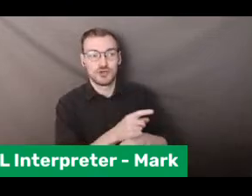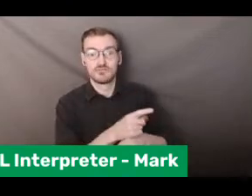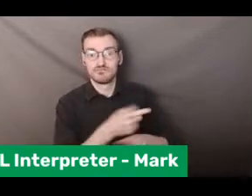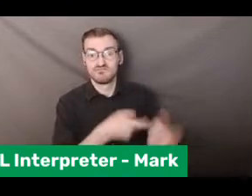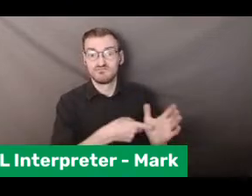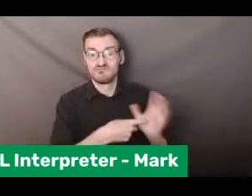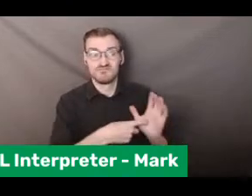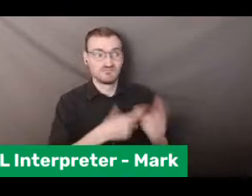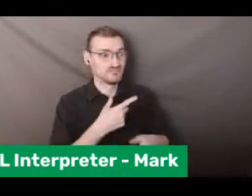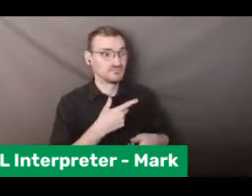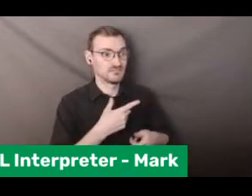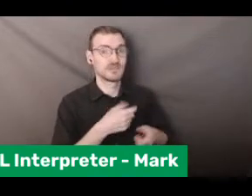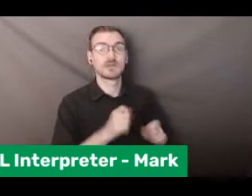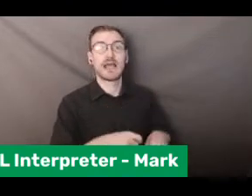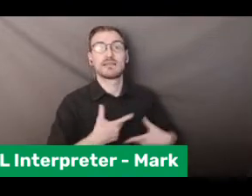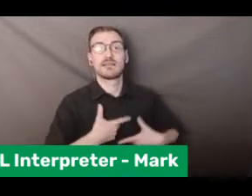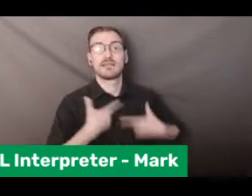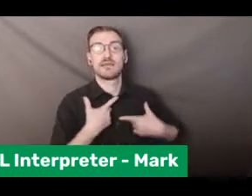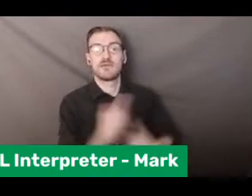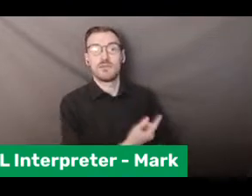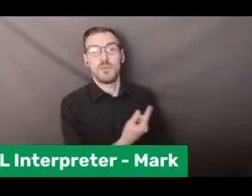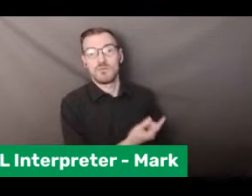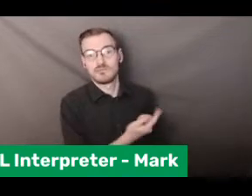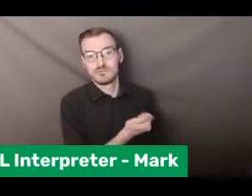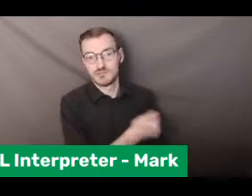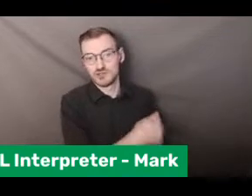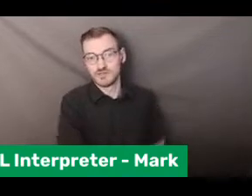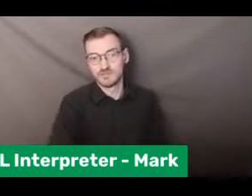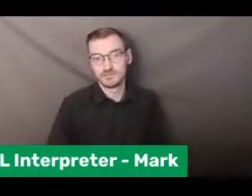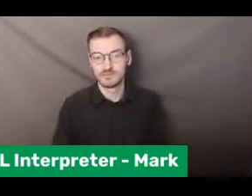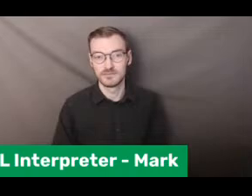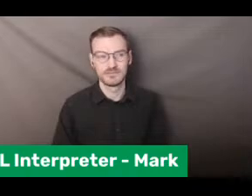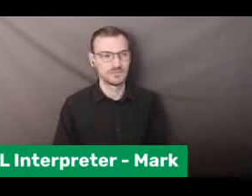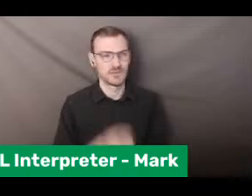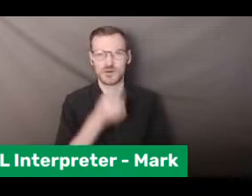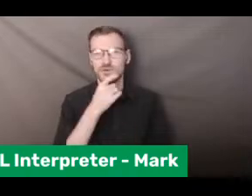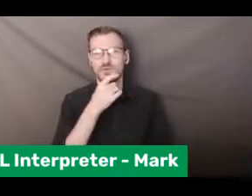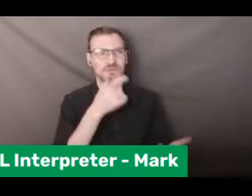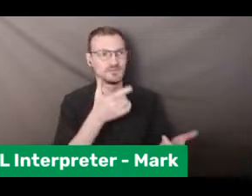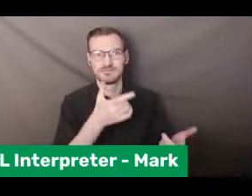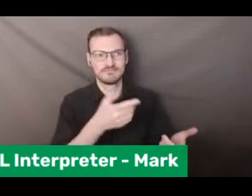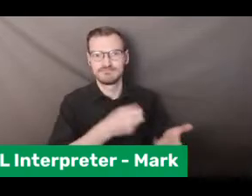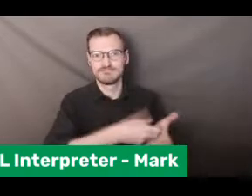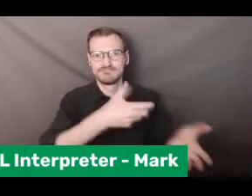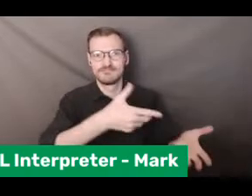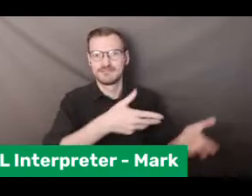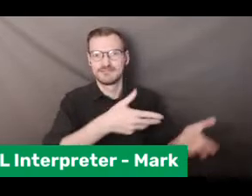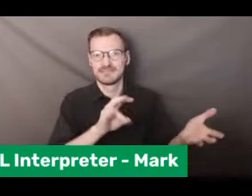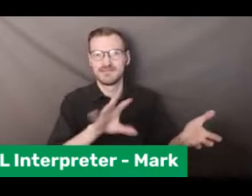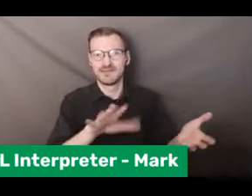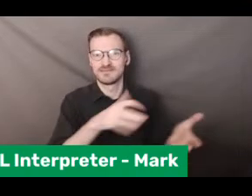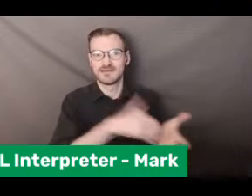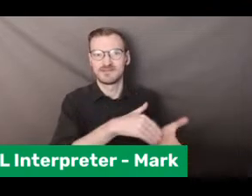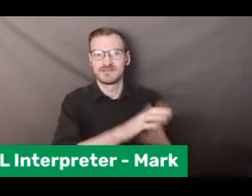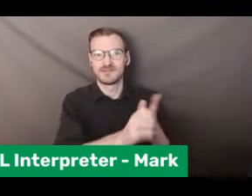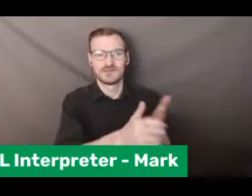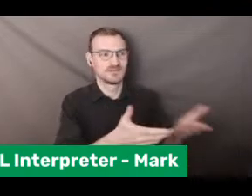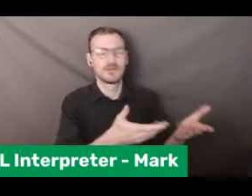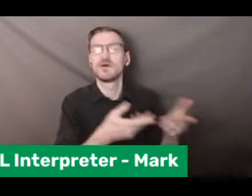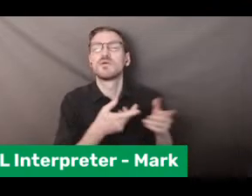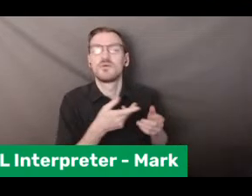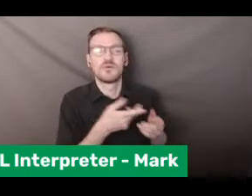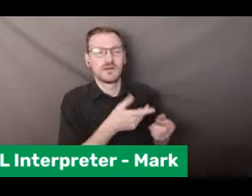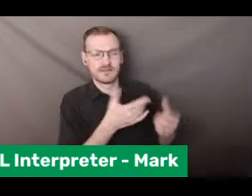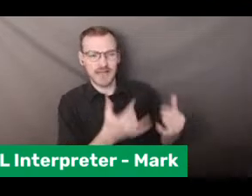live on your own. Who makes that sort of wage? And what does that mean about the changing demographics